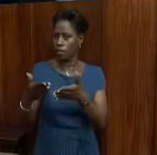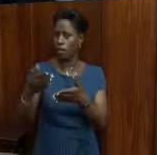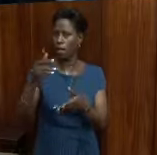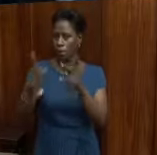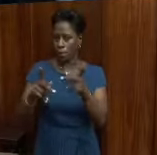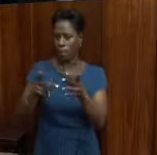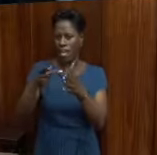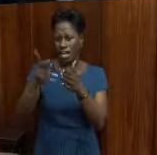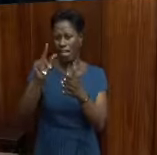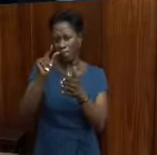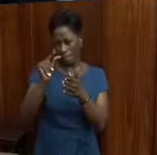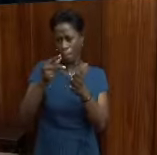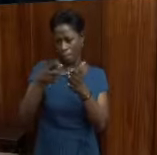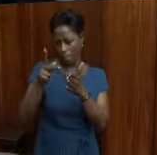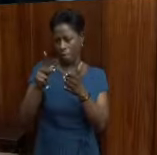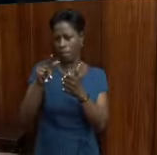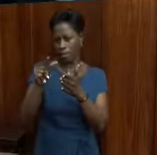attendance.